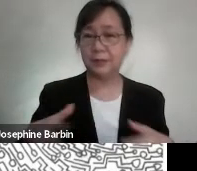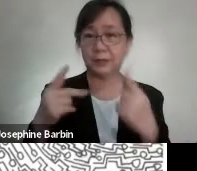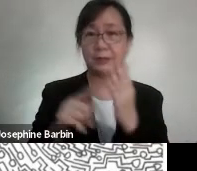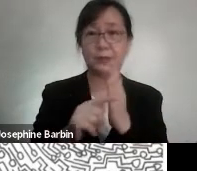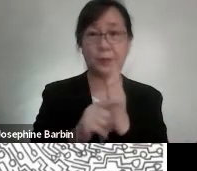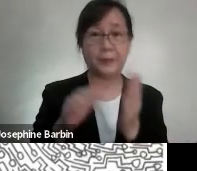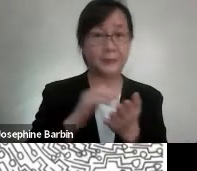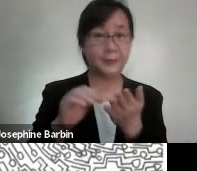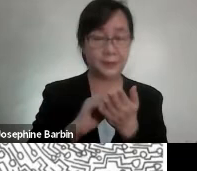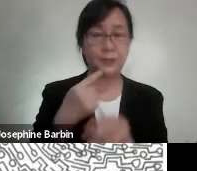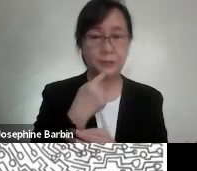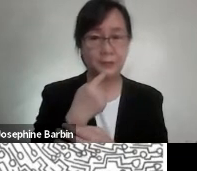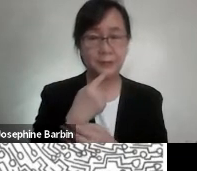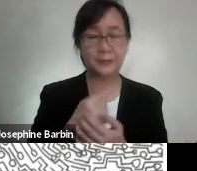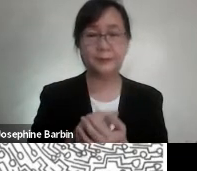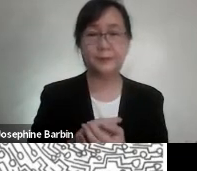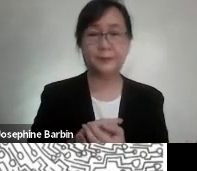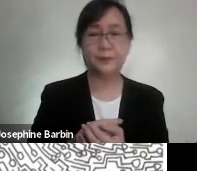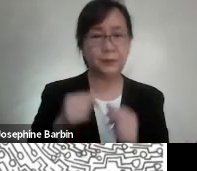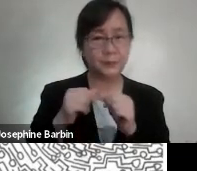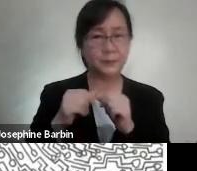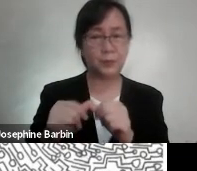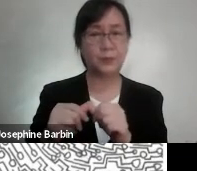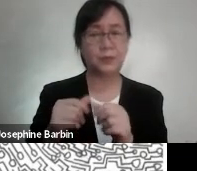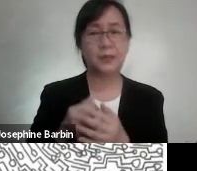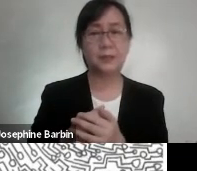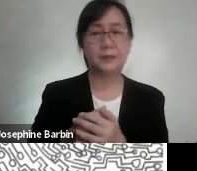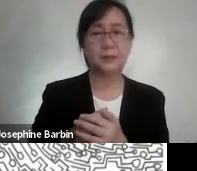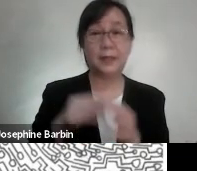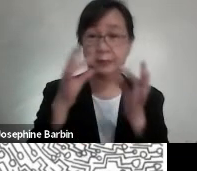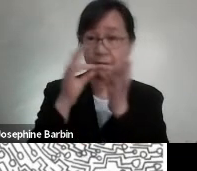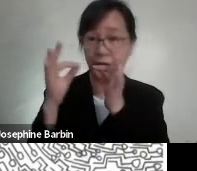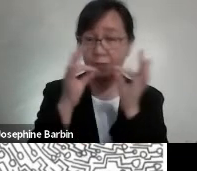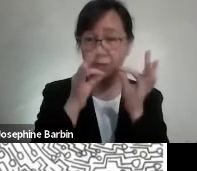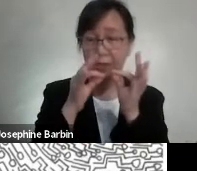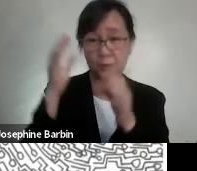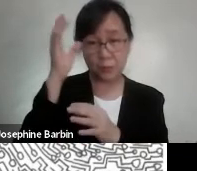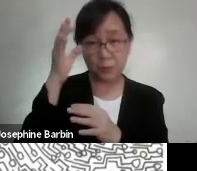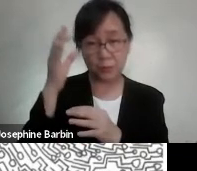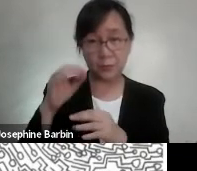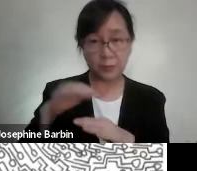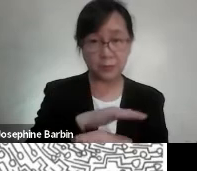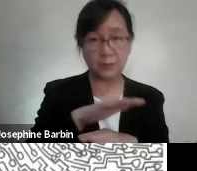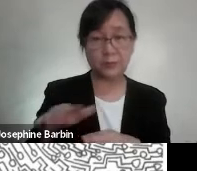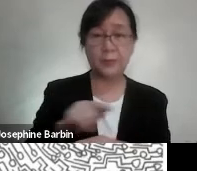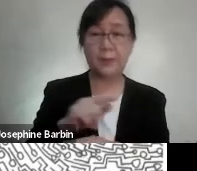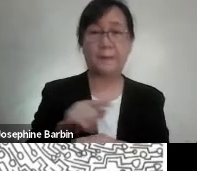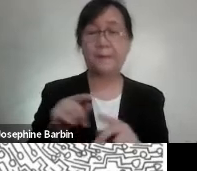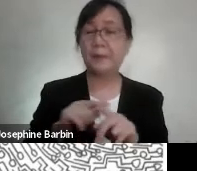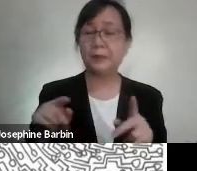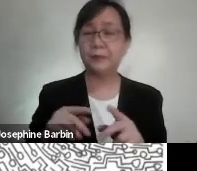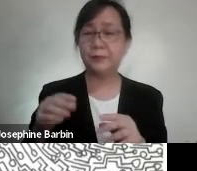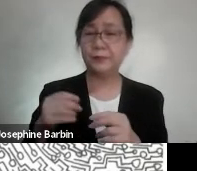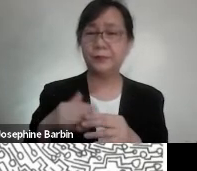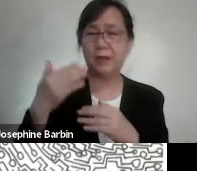seriously. Furthermore, I know that addiction is a concern across the region, but far from the